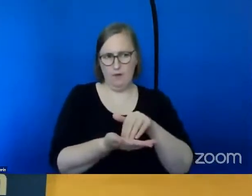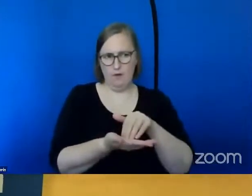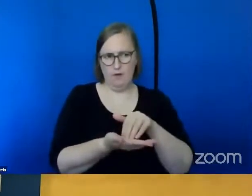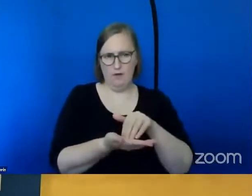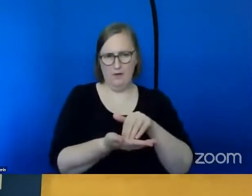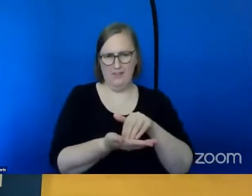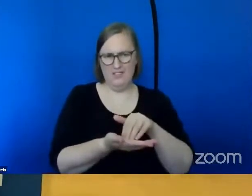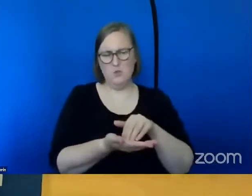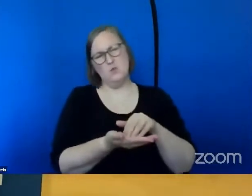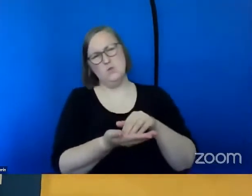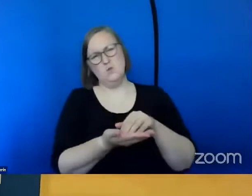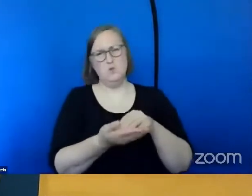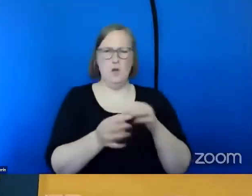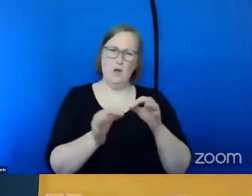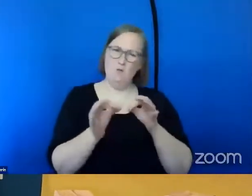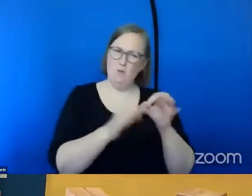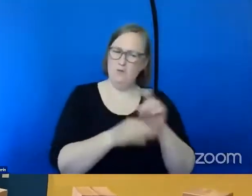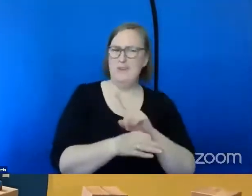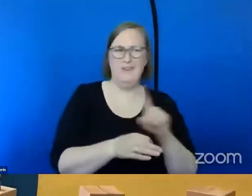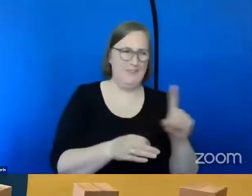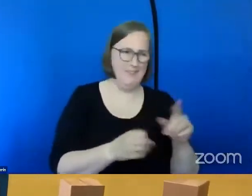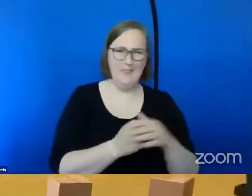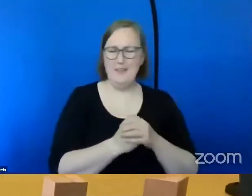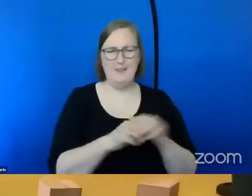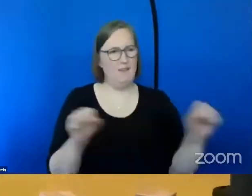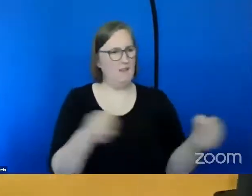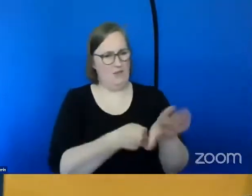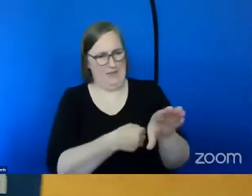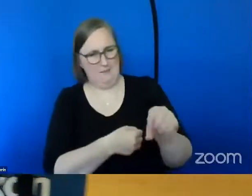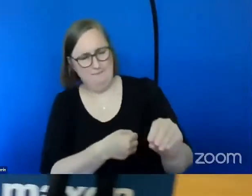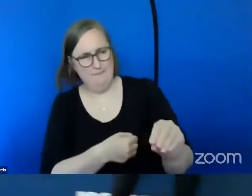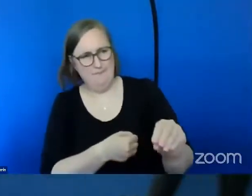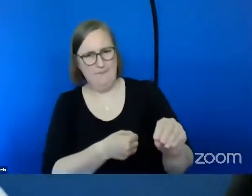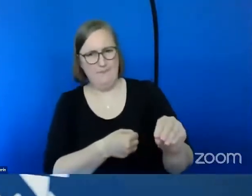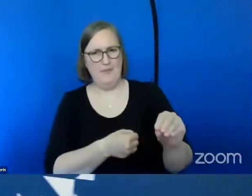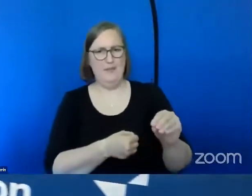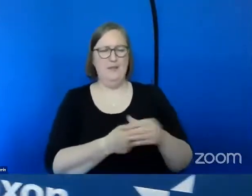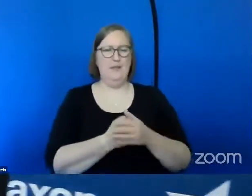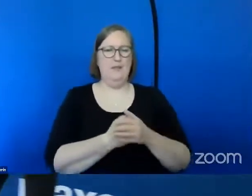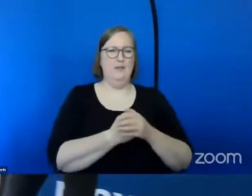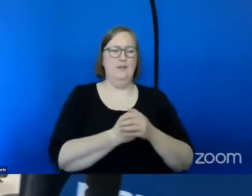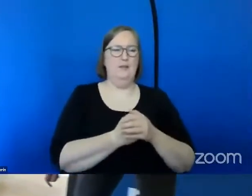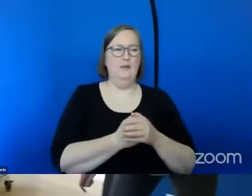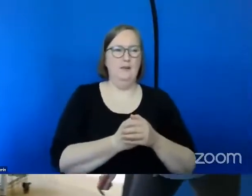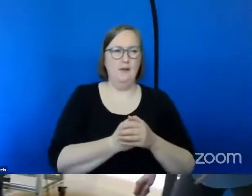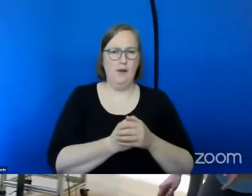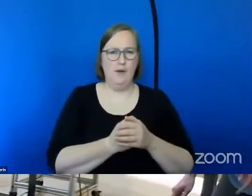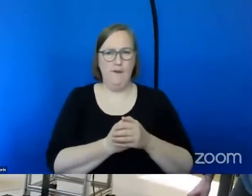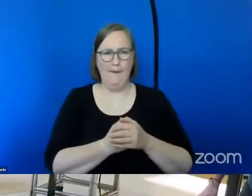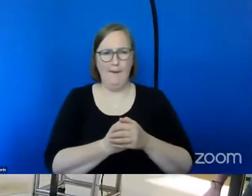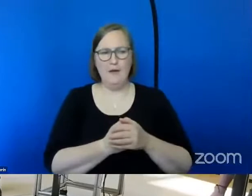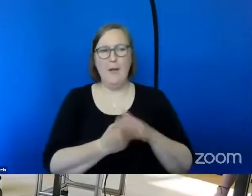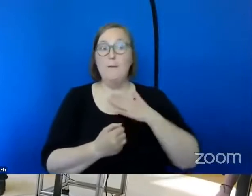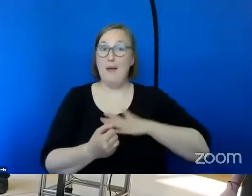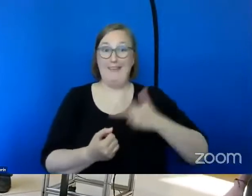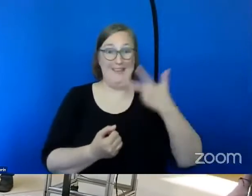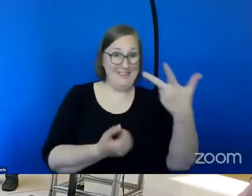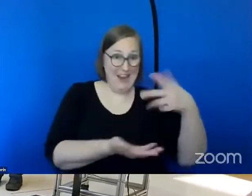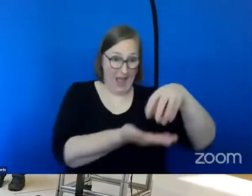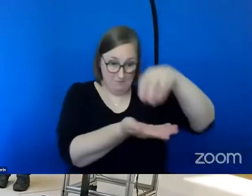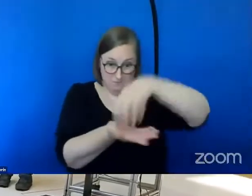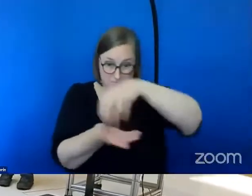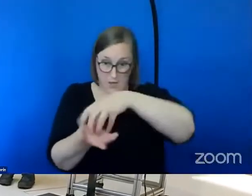to the other. The key goes into its lock. 2 to go, but with only 10 seconds left on the